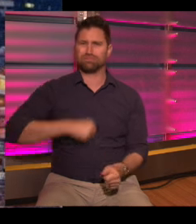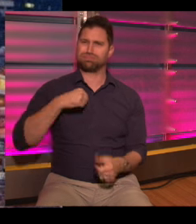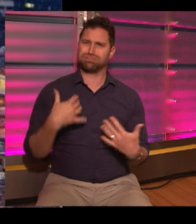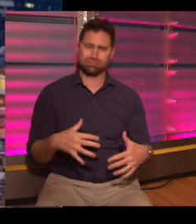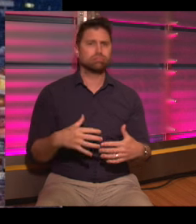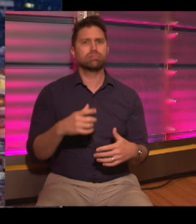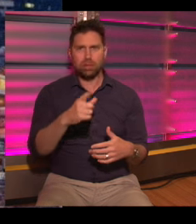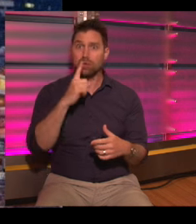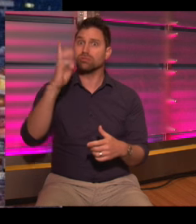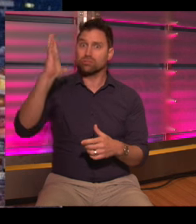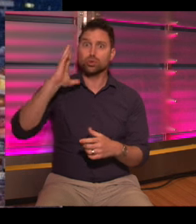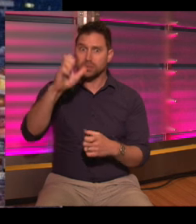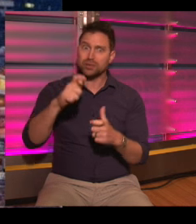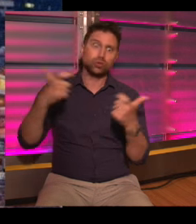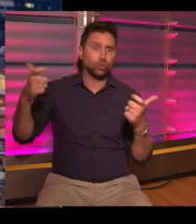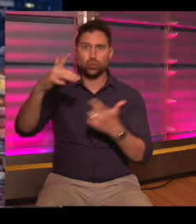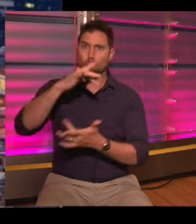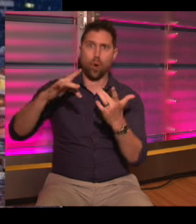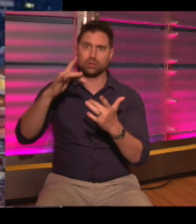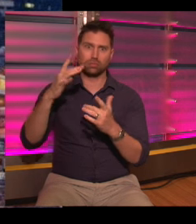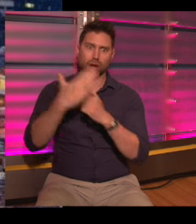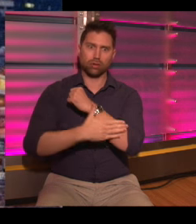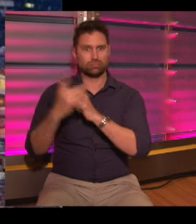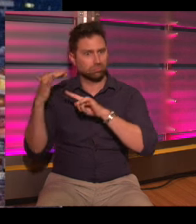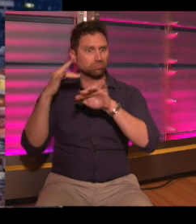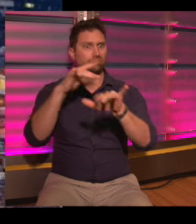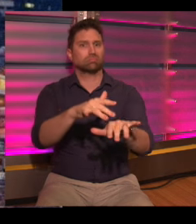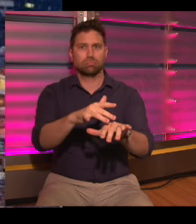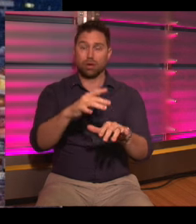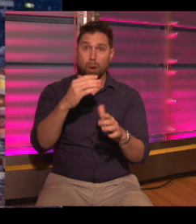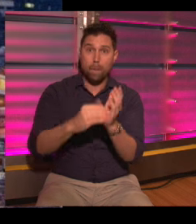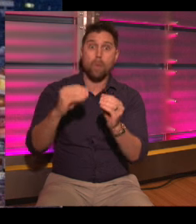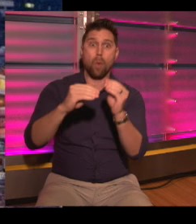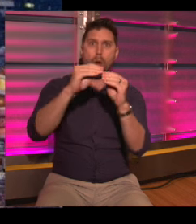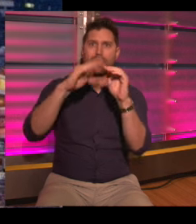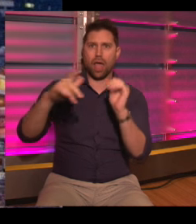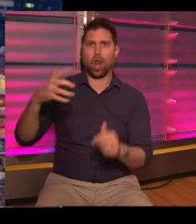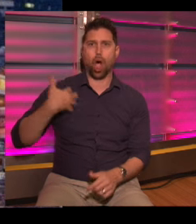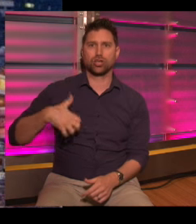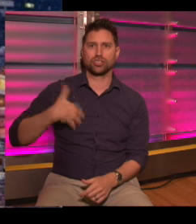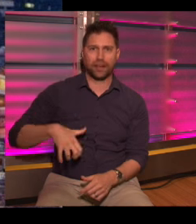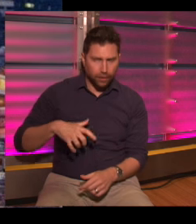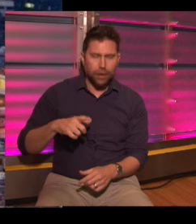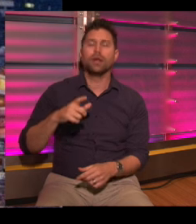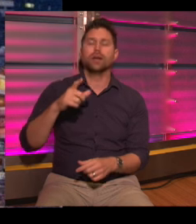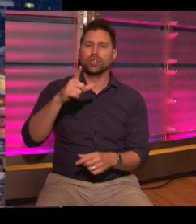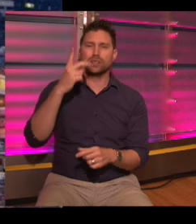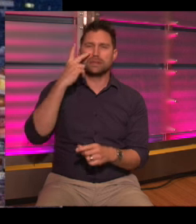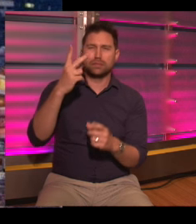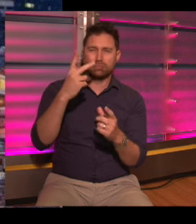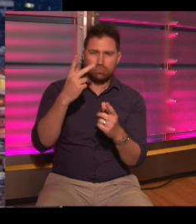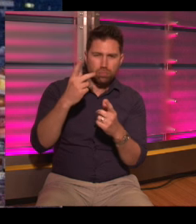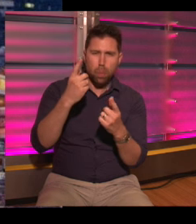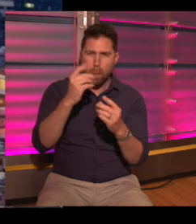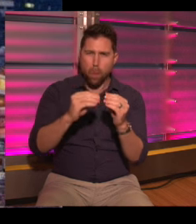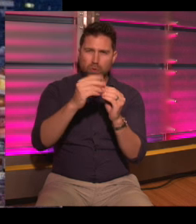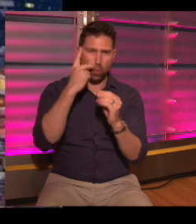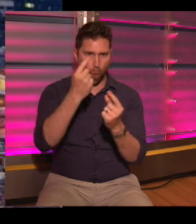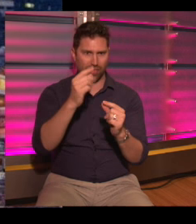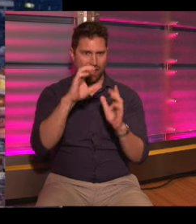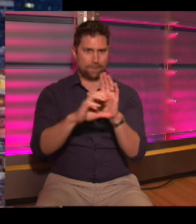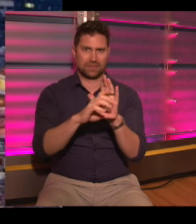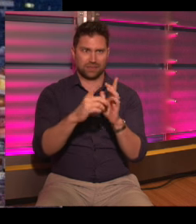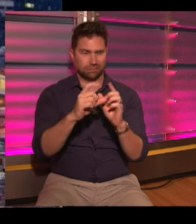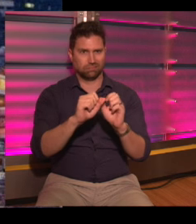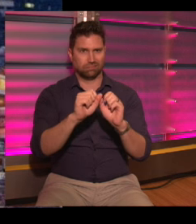tourist country, millions of people coming there, more every year than Argentina, and now you see what these images are. And the real difference